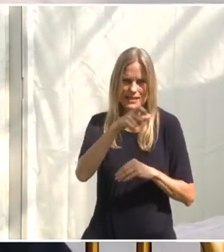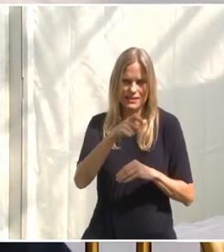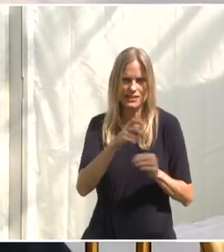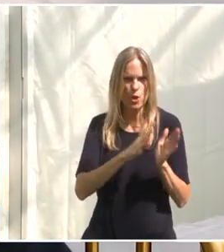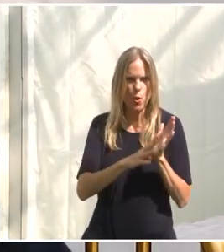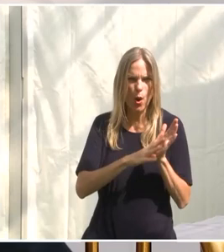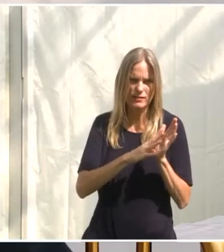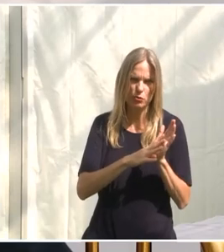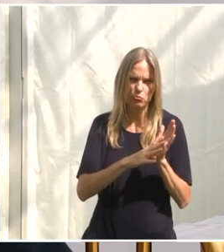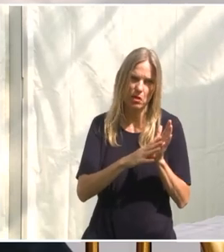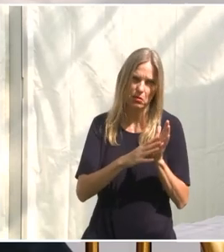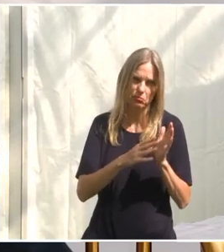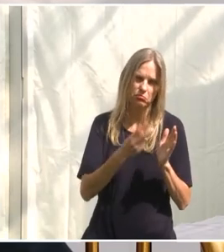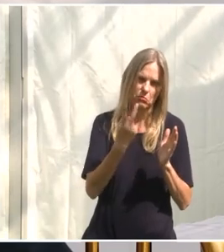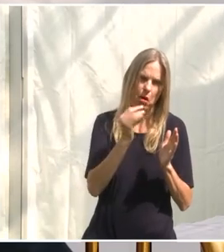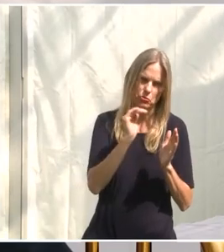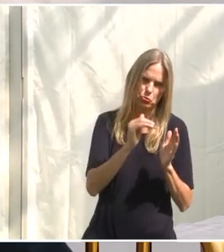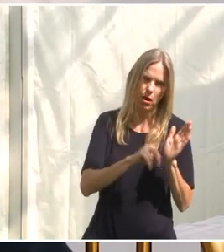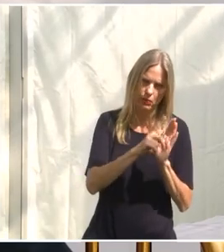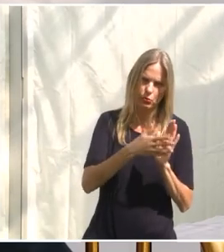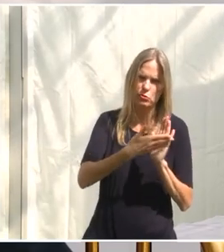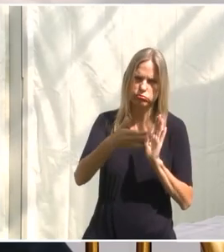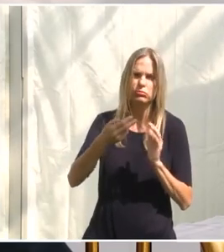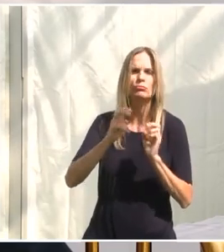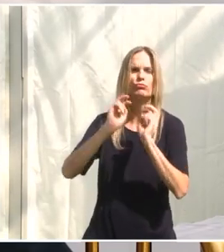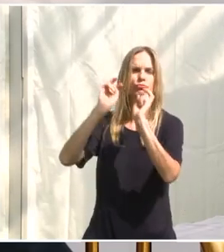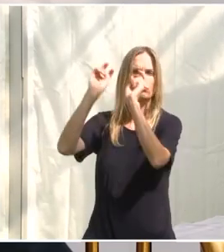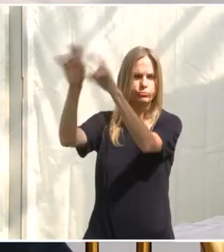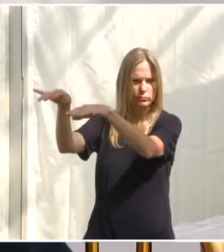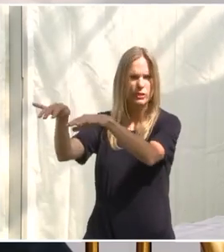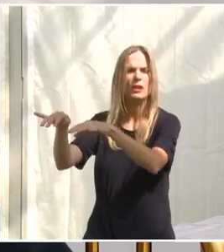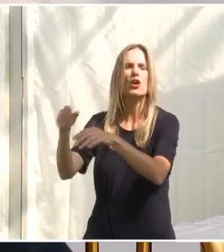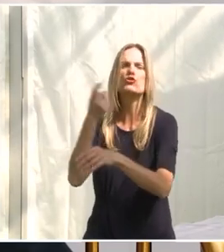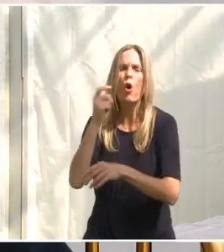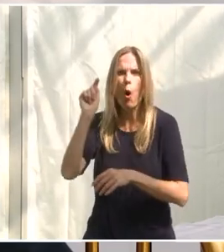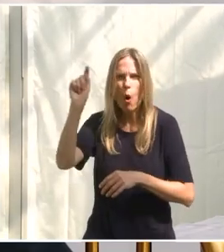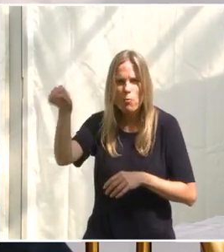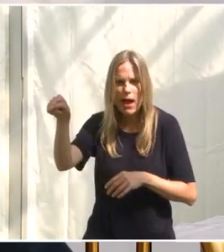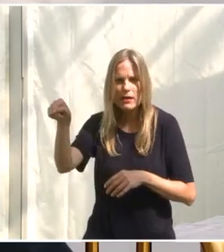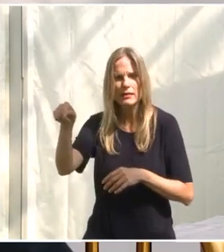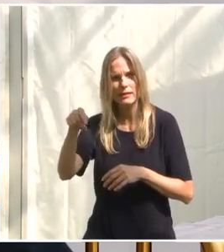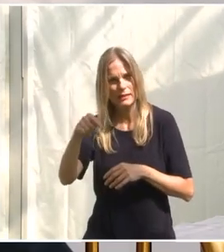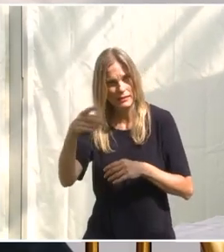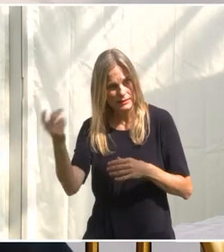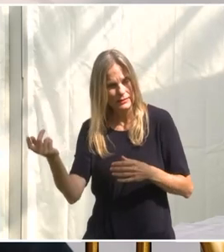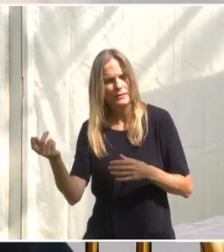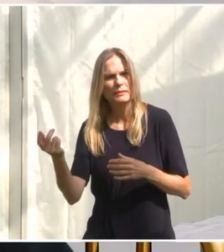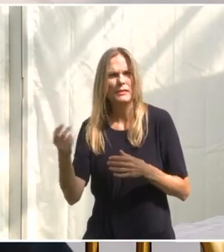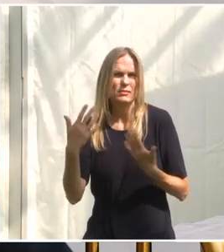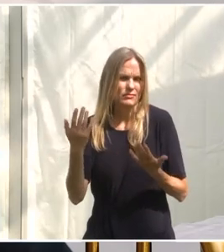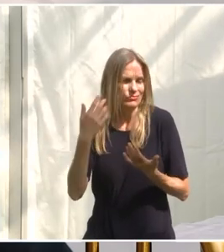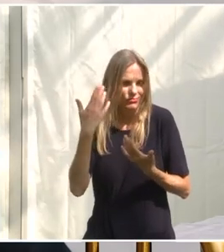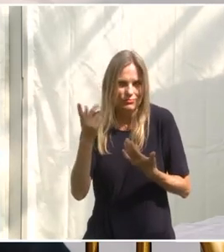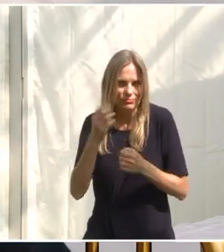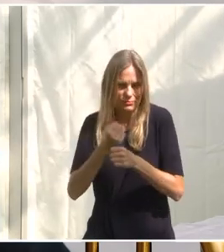early 2000s, and now they are getting to the age of 60, 70, and they think what to do. And I think that they